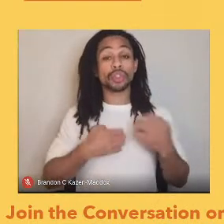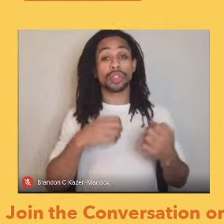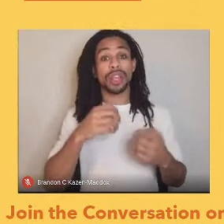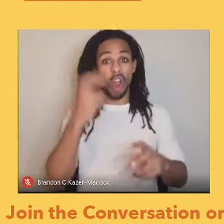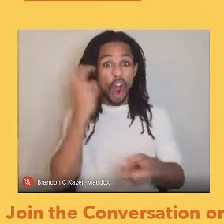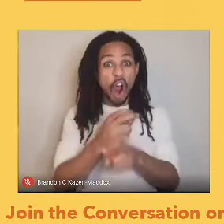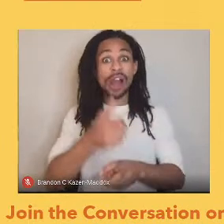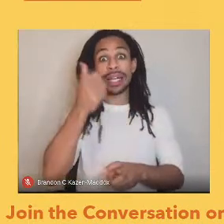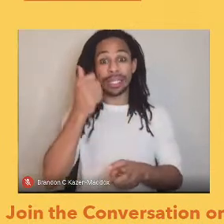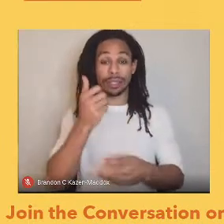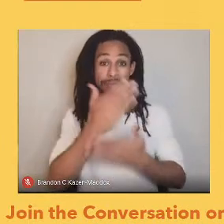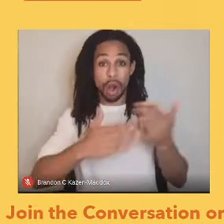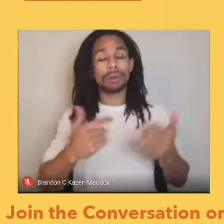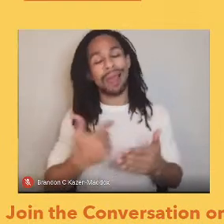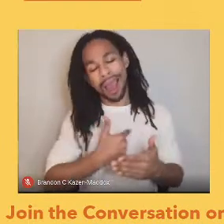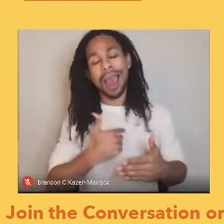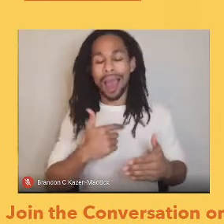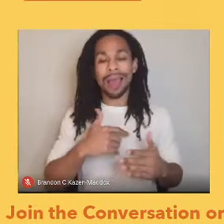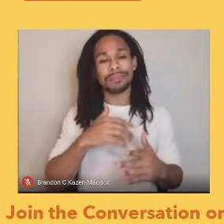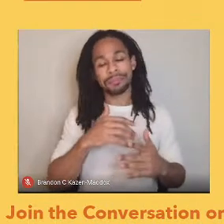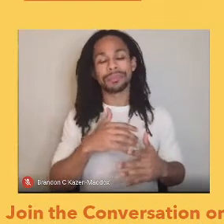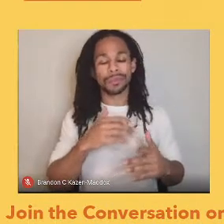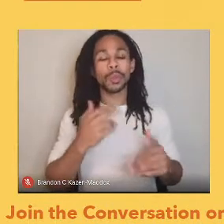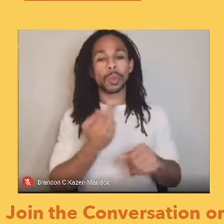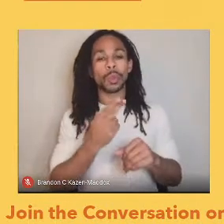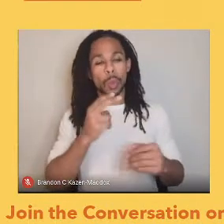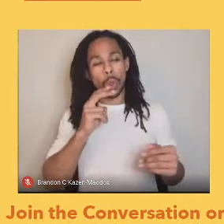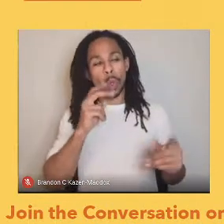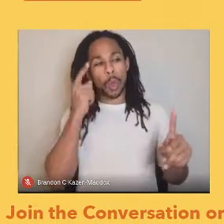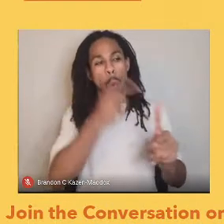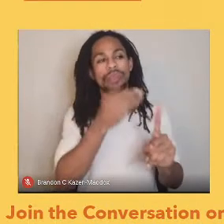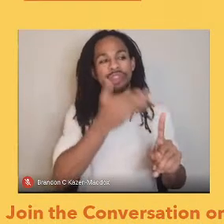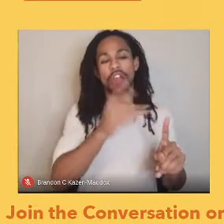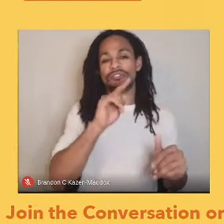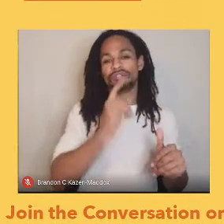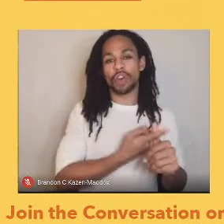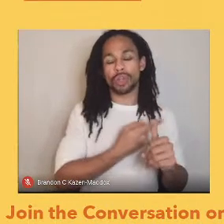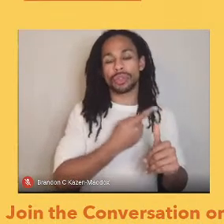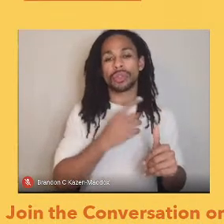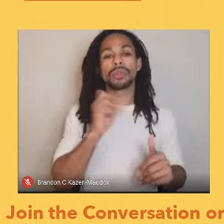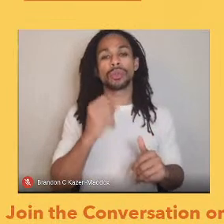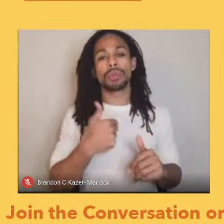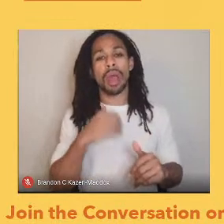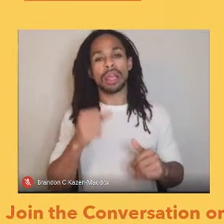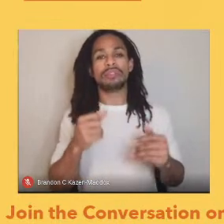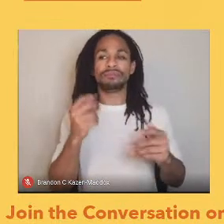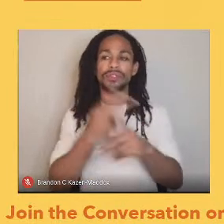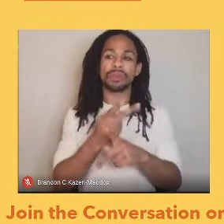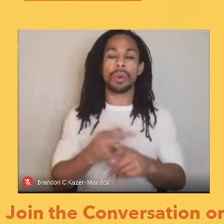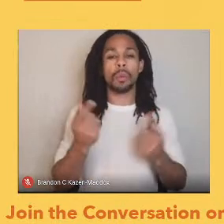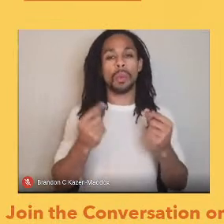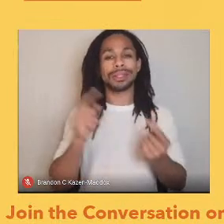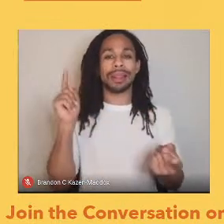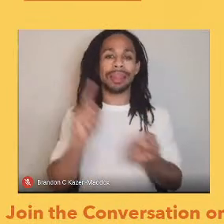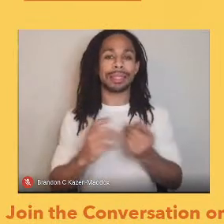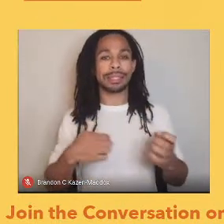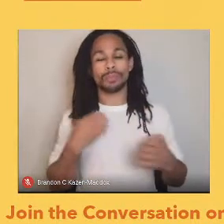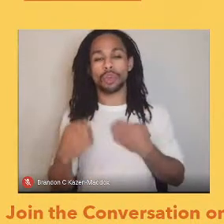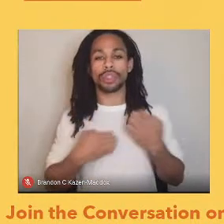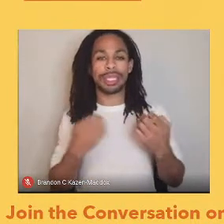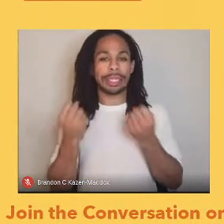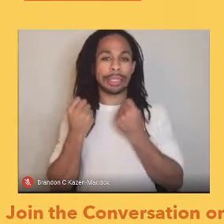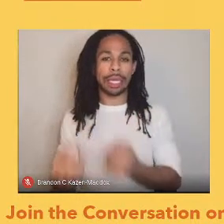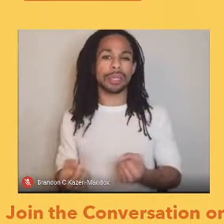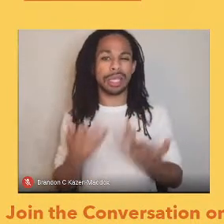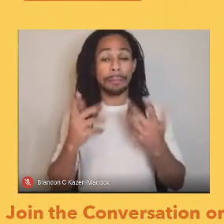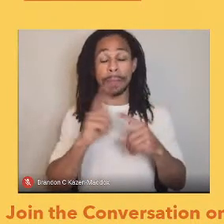that I know how to go about what I would consider to be the less emotionally taxing stuff. It's draining. I think what you have